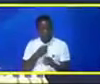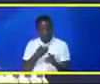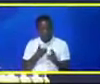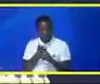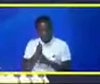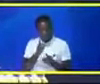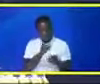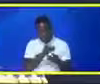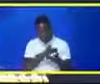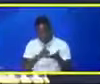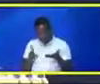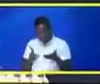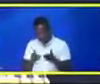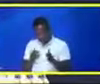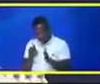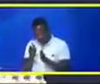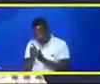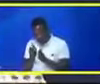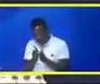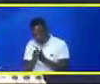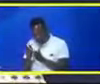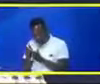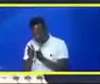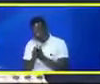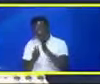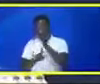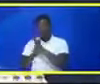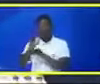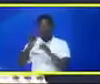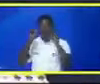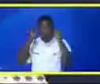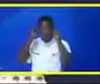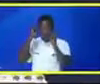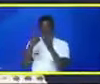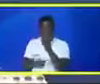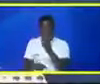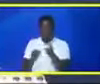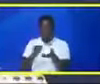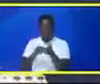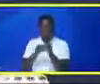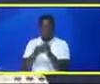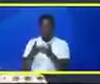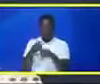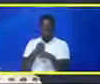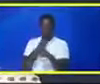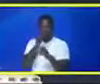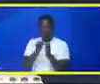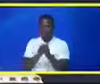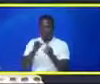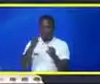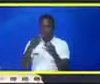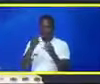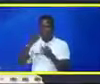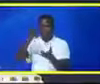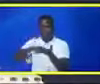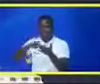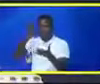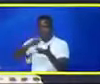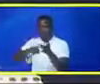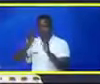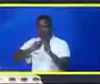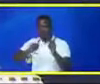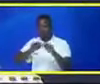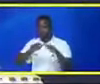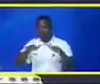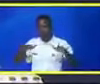priority, God's mandate even for this program is to see to it that among the thousands of people here